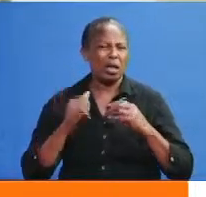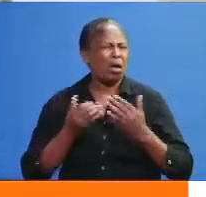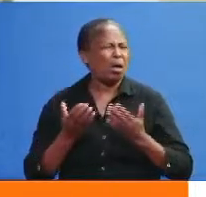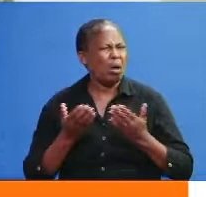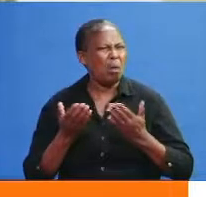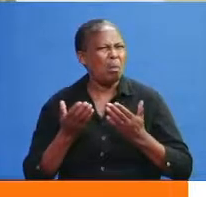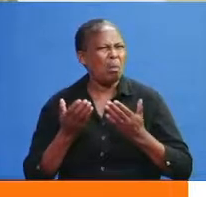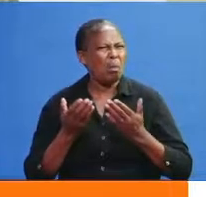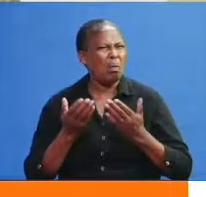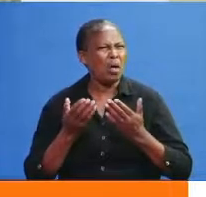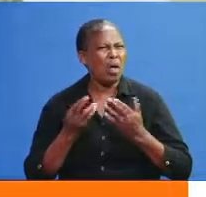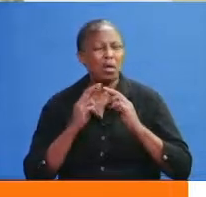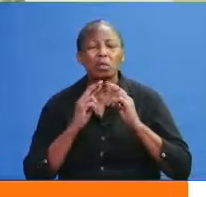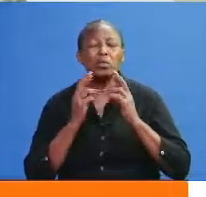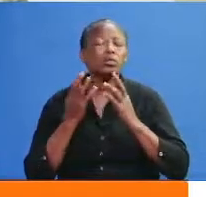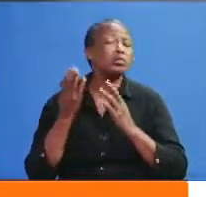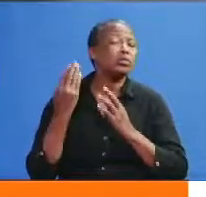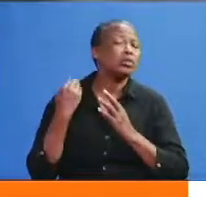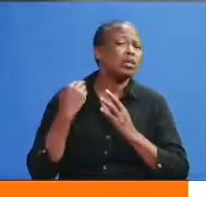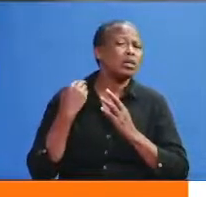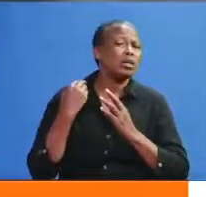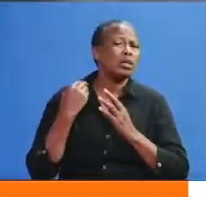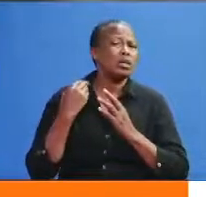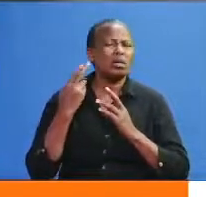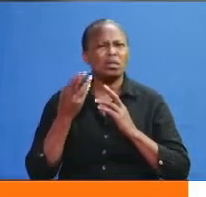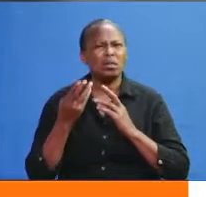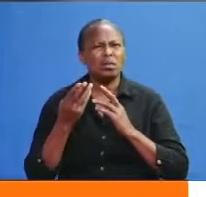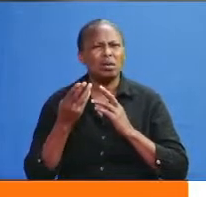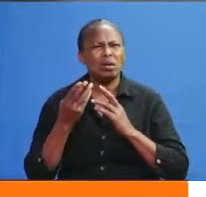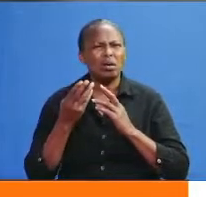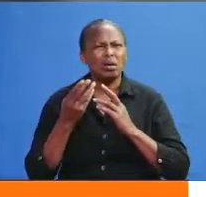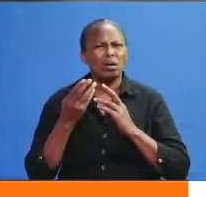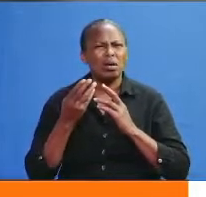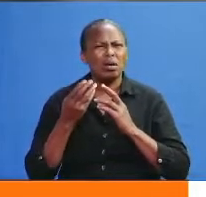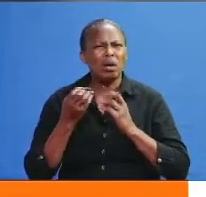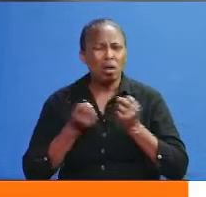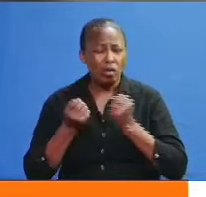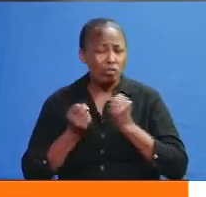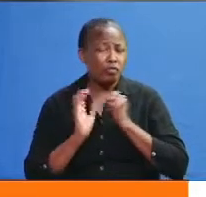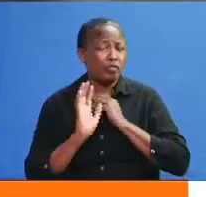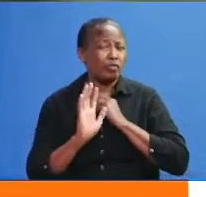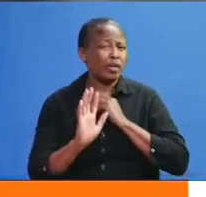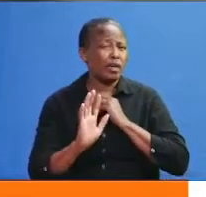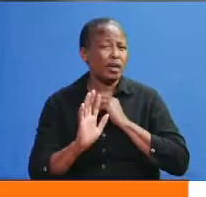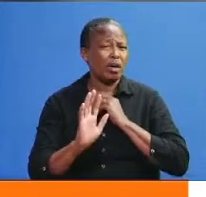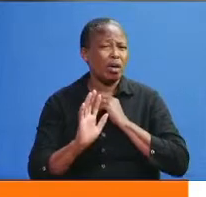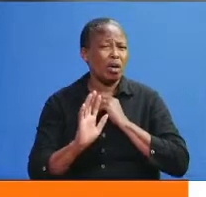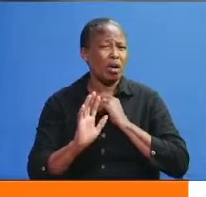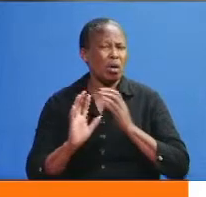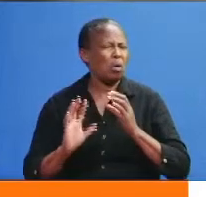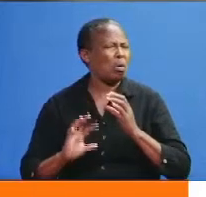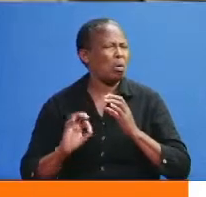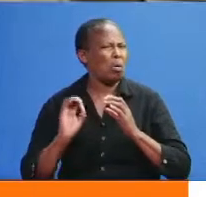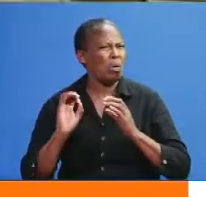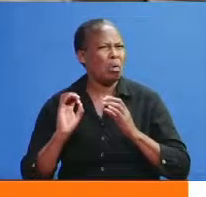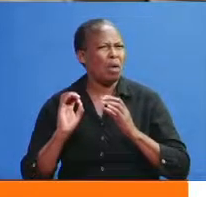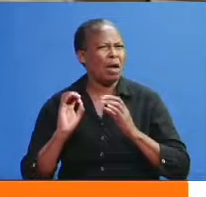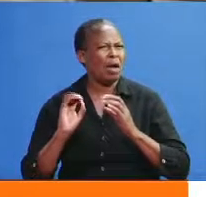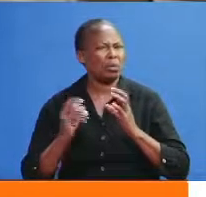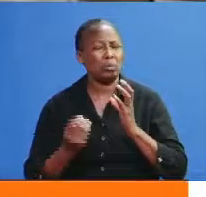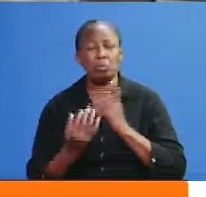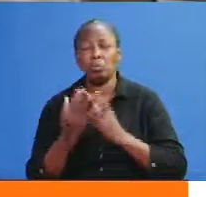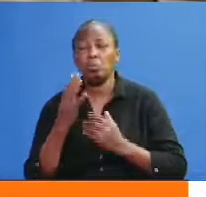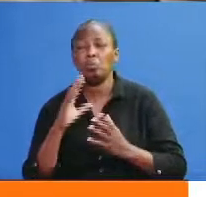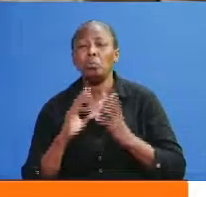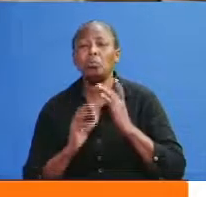reported. Detectives are also probing how Bashir's vehicle, a Range Rover, was found burnt in Kibiko,